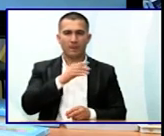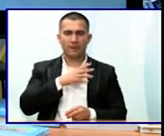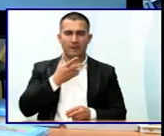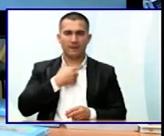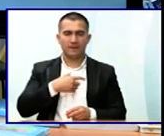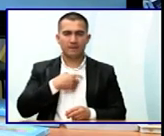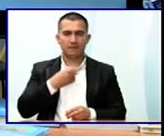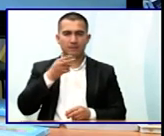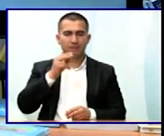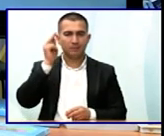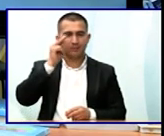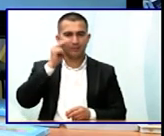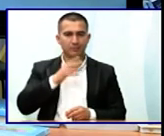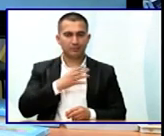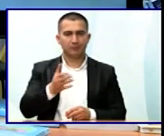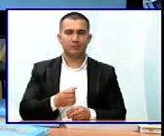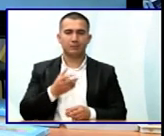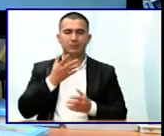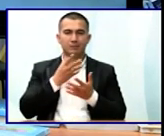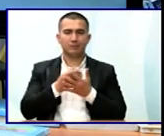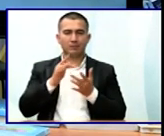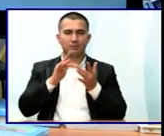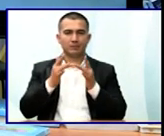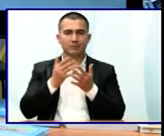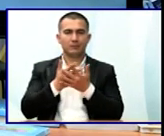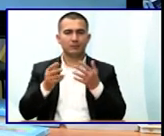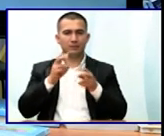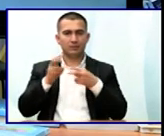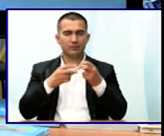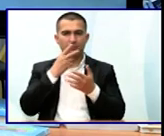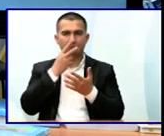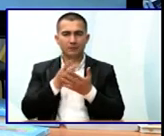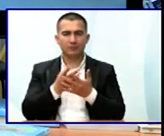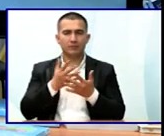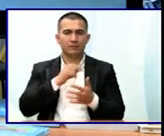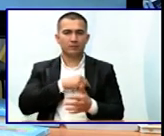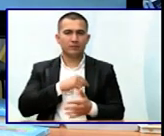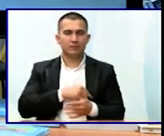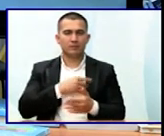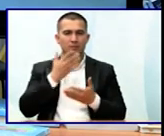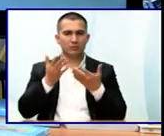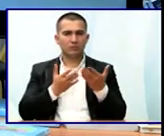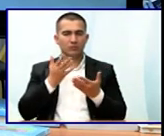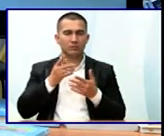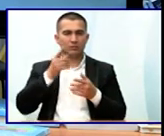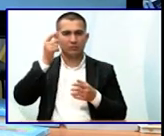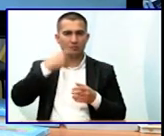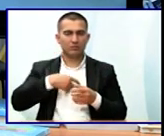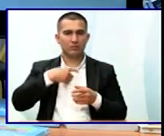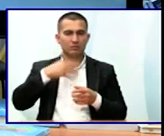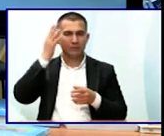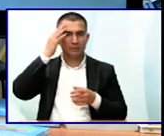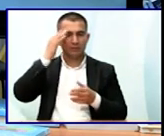qo'shimcha adabiyotlar hamda internet saytlari orqali ularni bajarib, daftaringizga